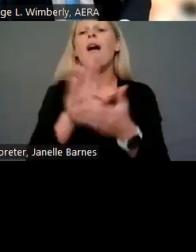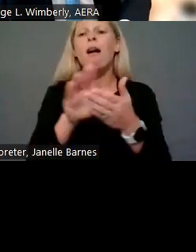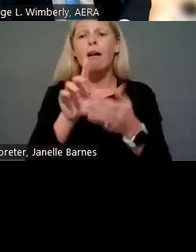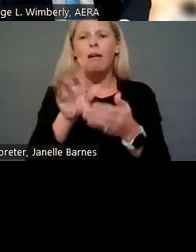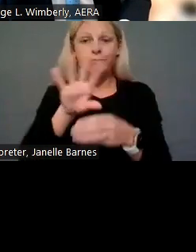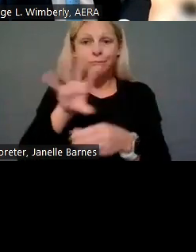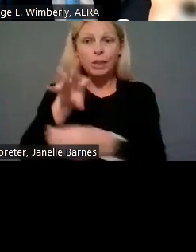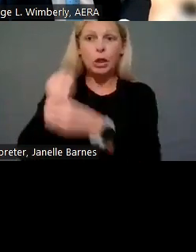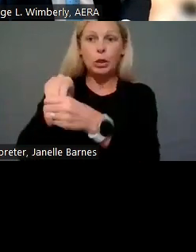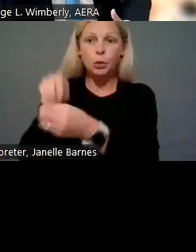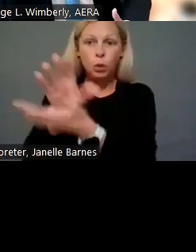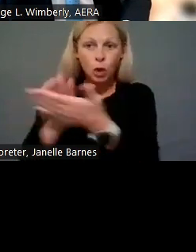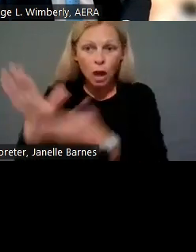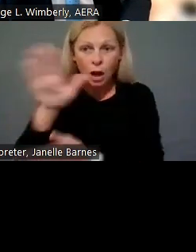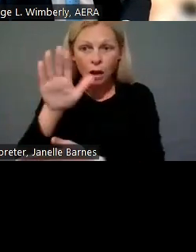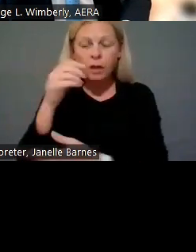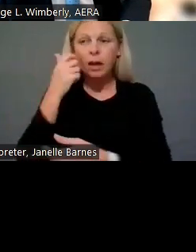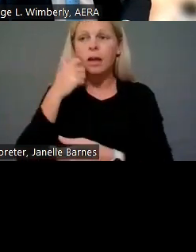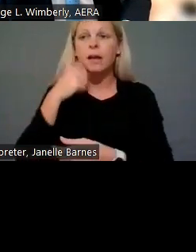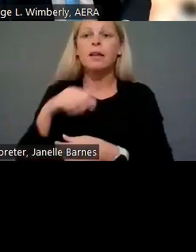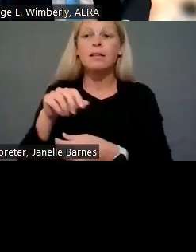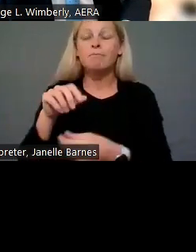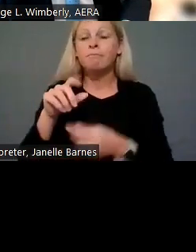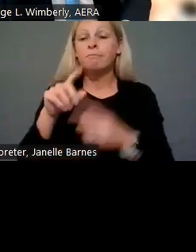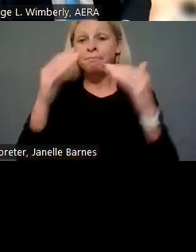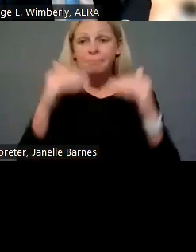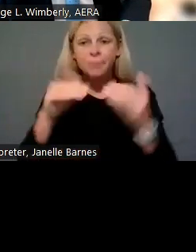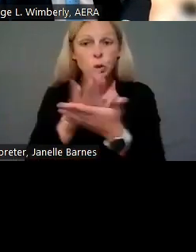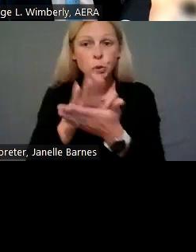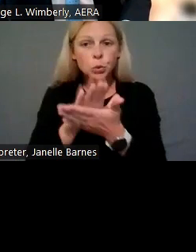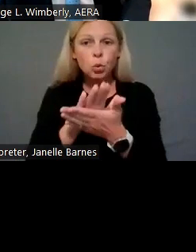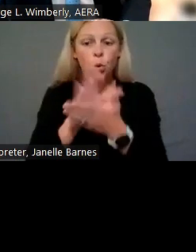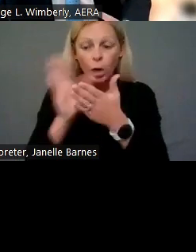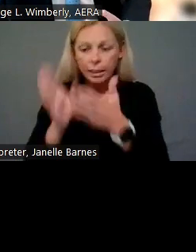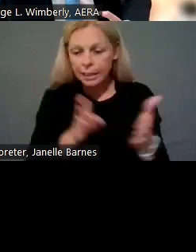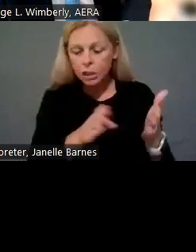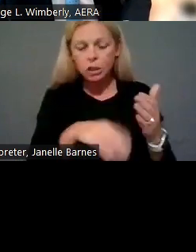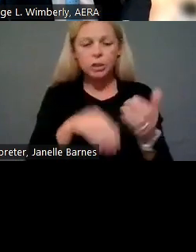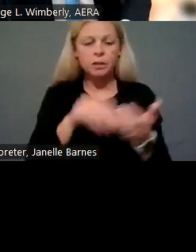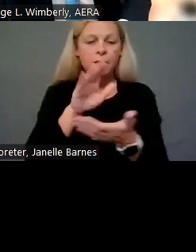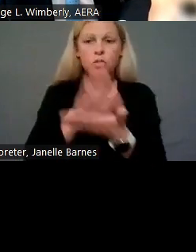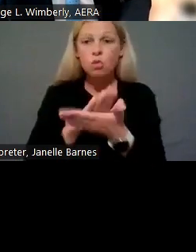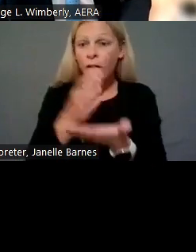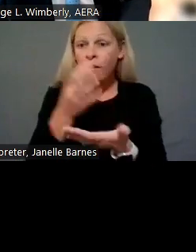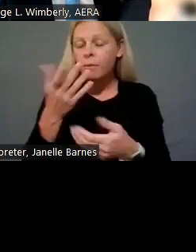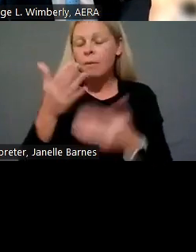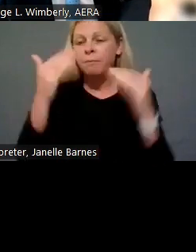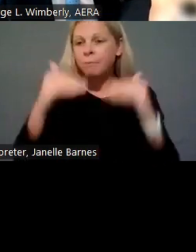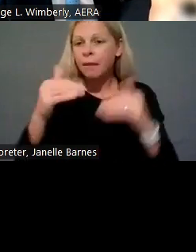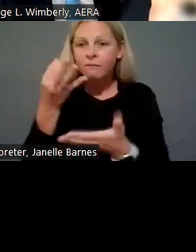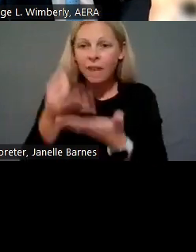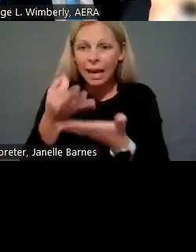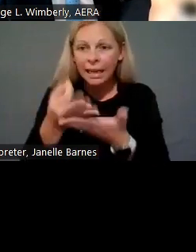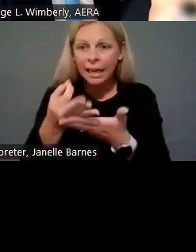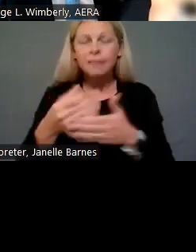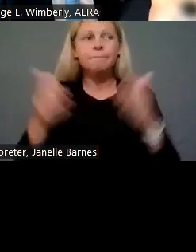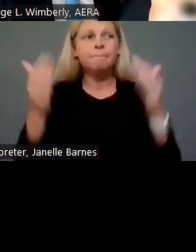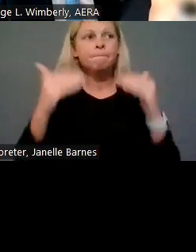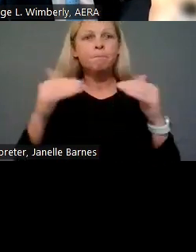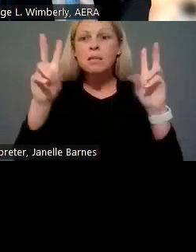education, school organization and finance, topics that look at specific